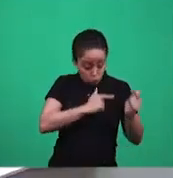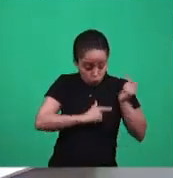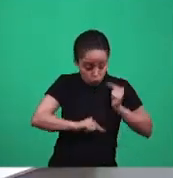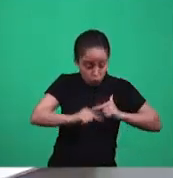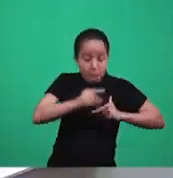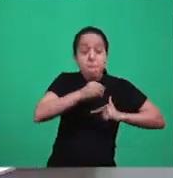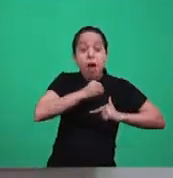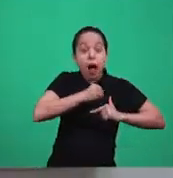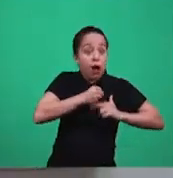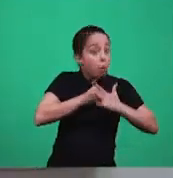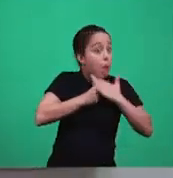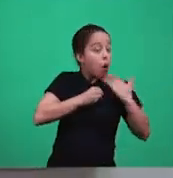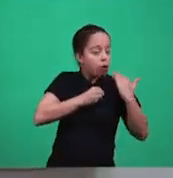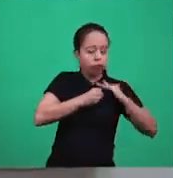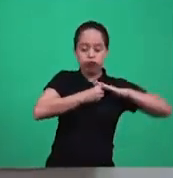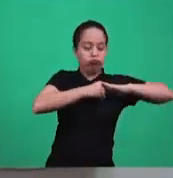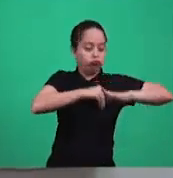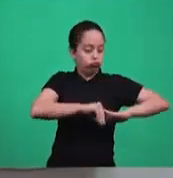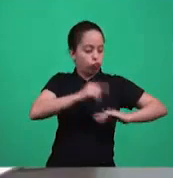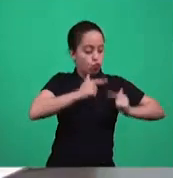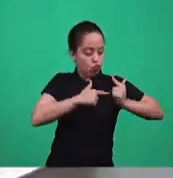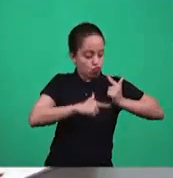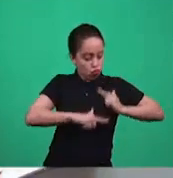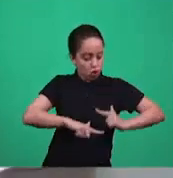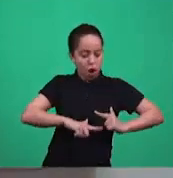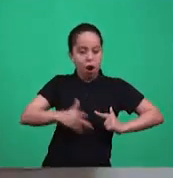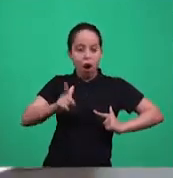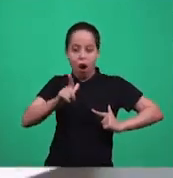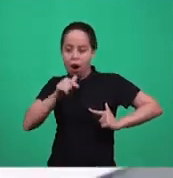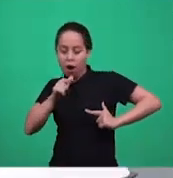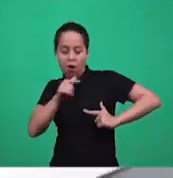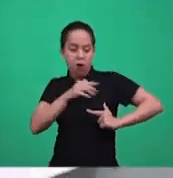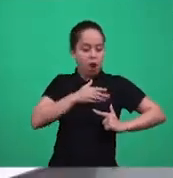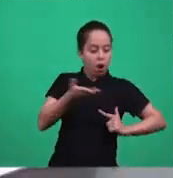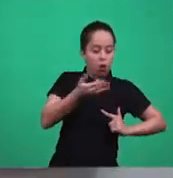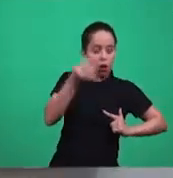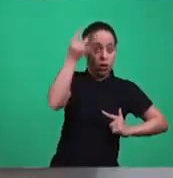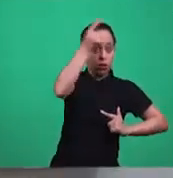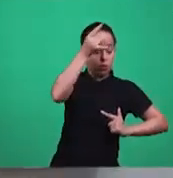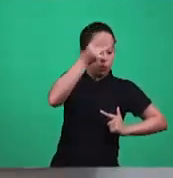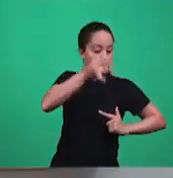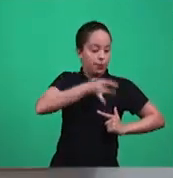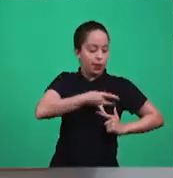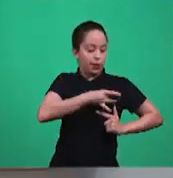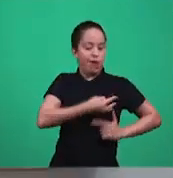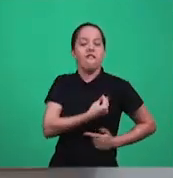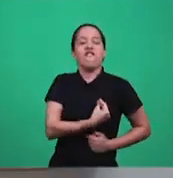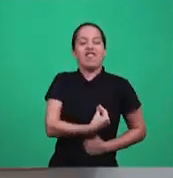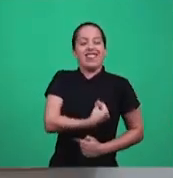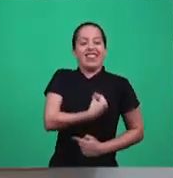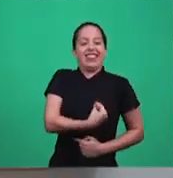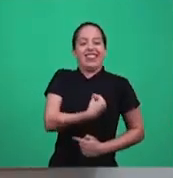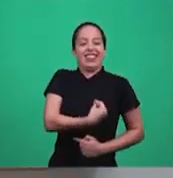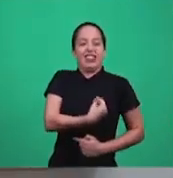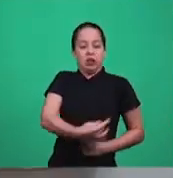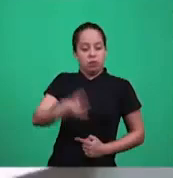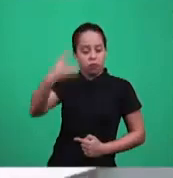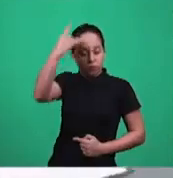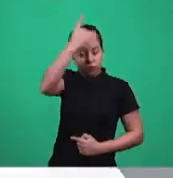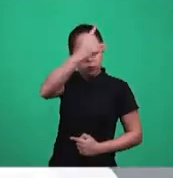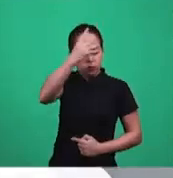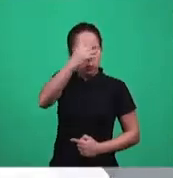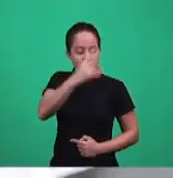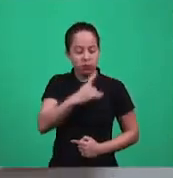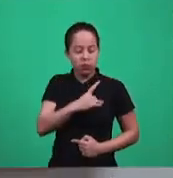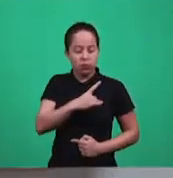Once your sin, which is death, has been removed, you start to have life. And Jesus says, my